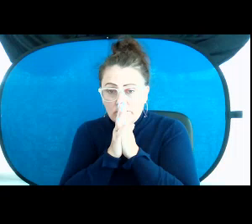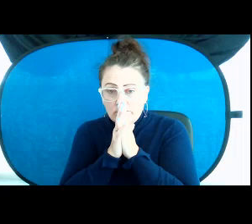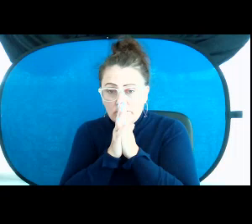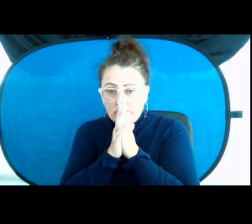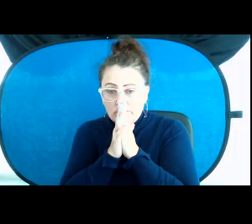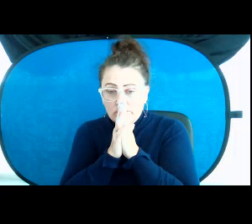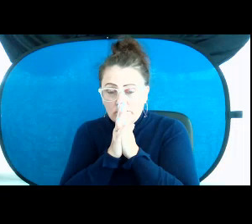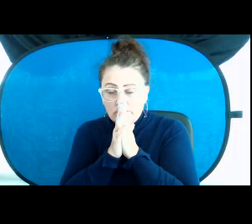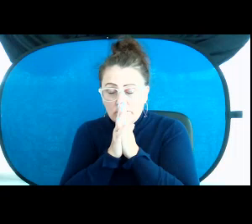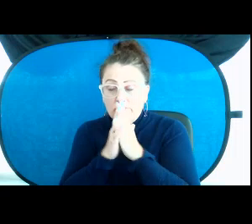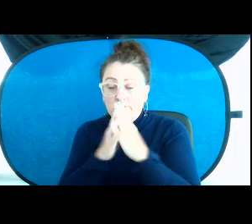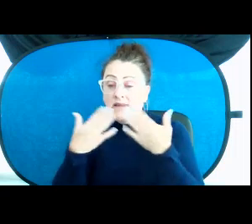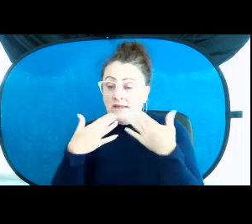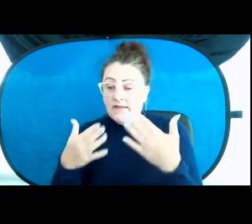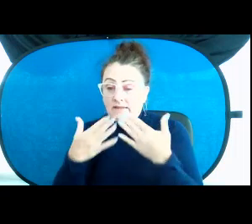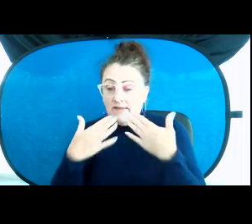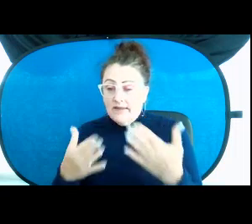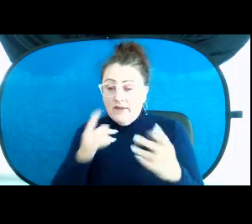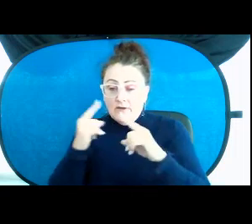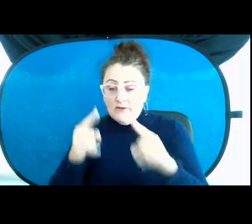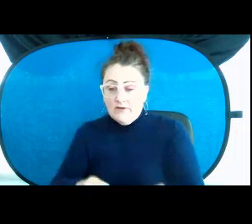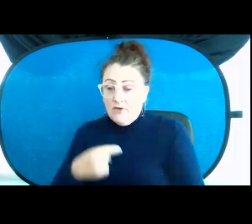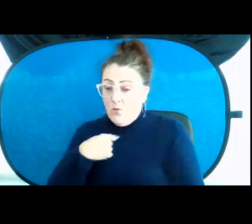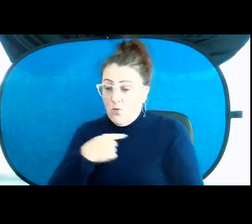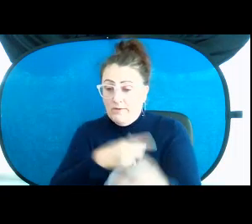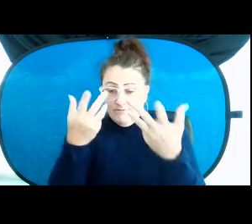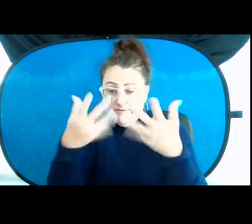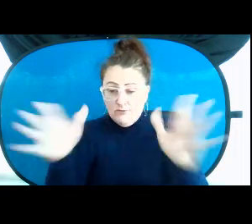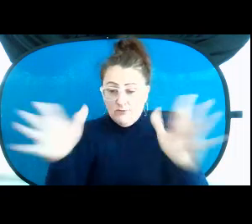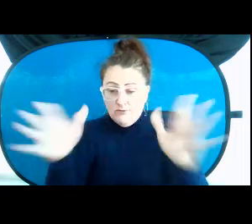All right, thank you for your attendance. We are adjourned.